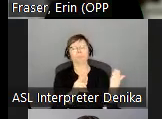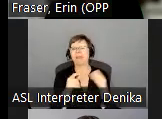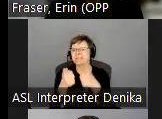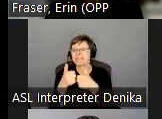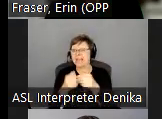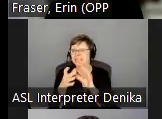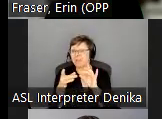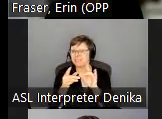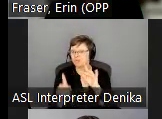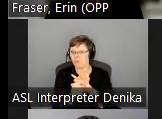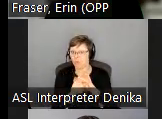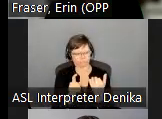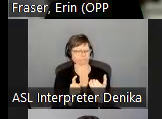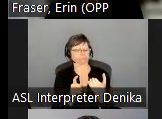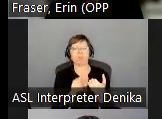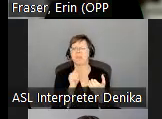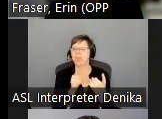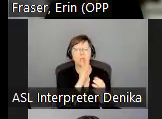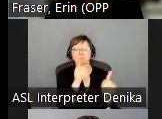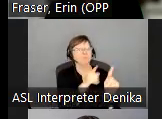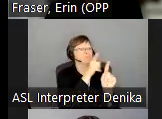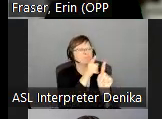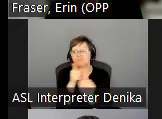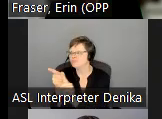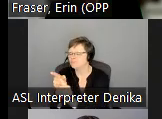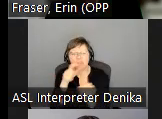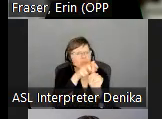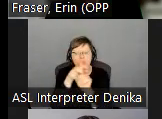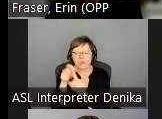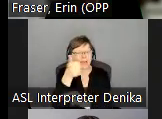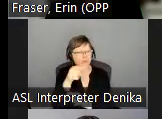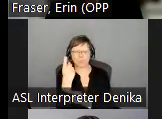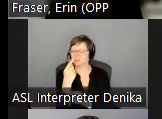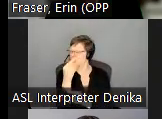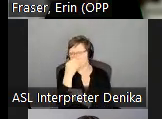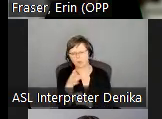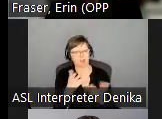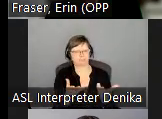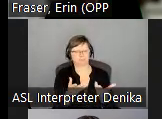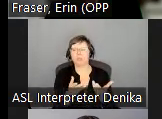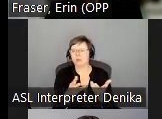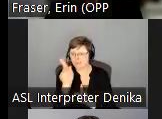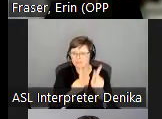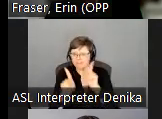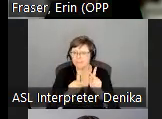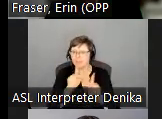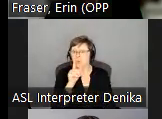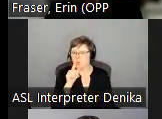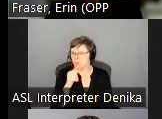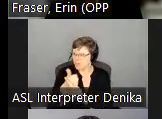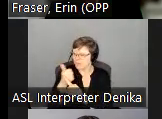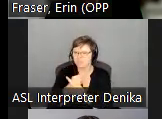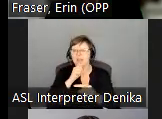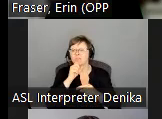target everyone and anyone. As I said, the new demographic we're seeing is people under the age of 60 falling victims to these crypto